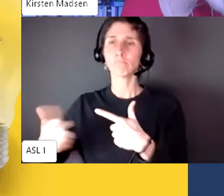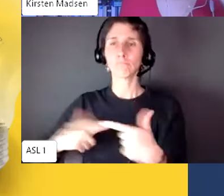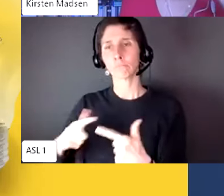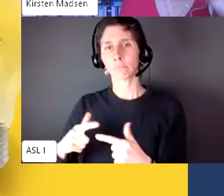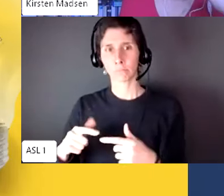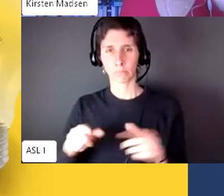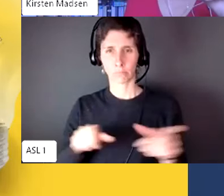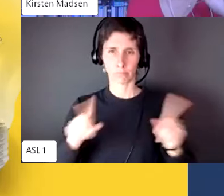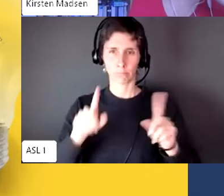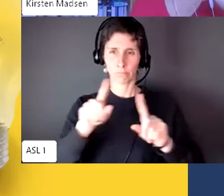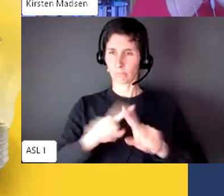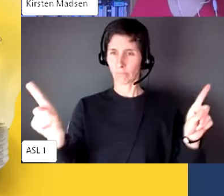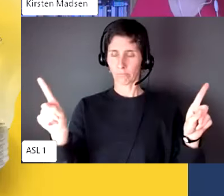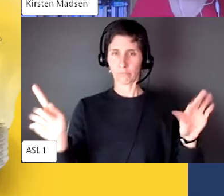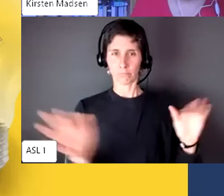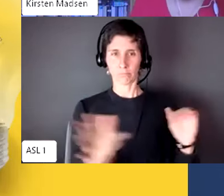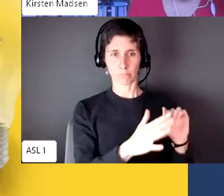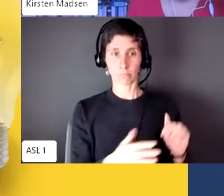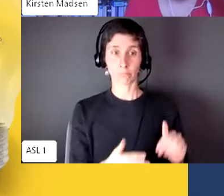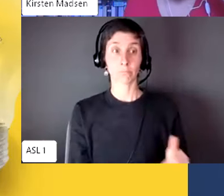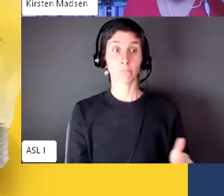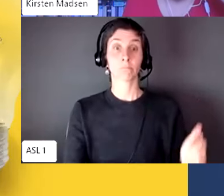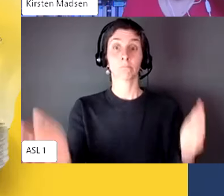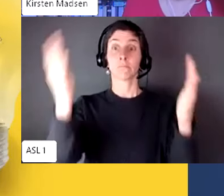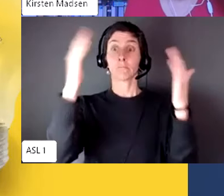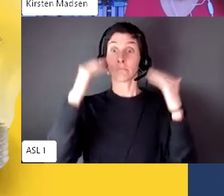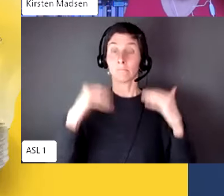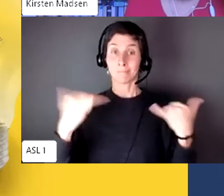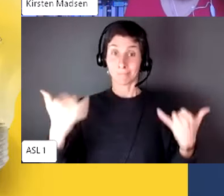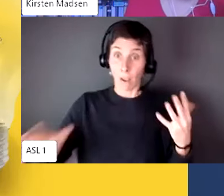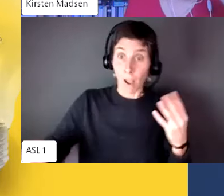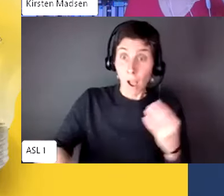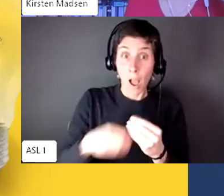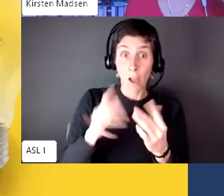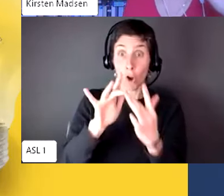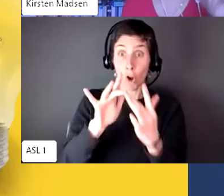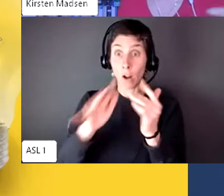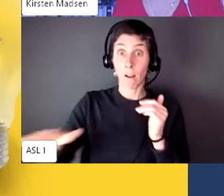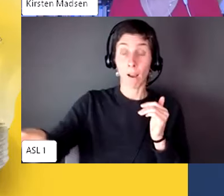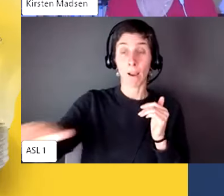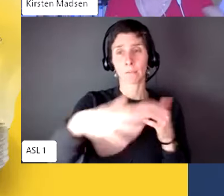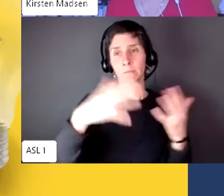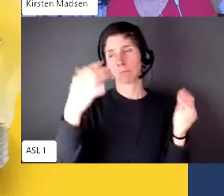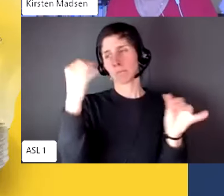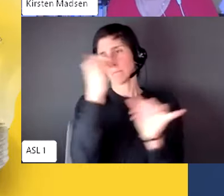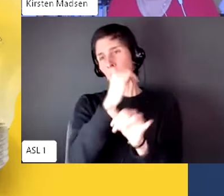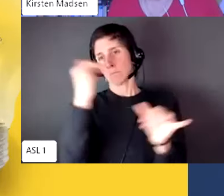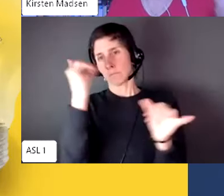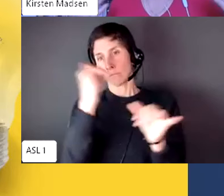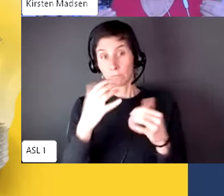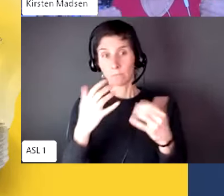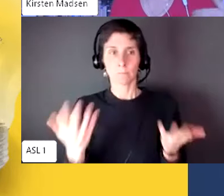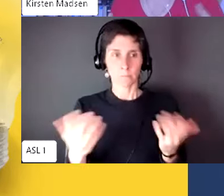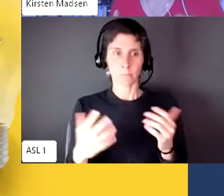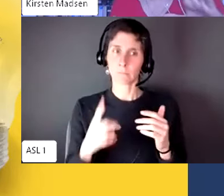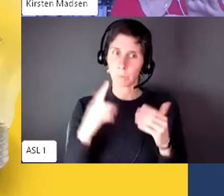also a huge new frontier with new challenges. And we are so blessed again to have one of our sites.